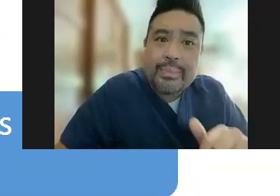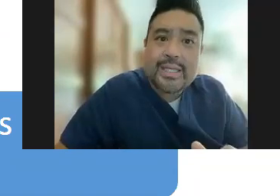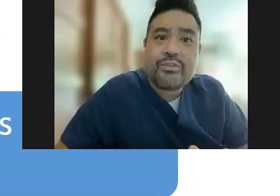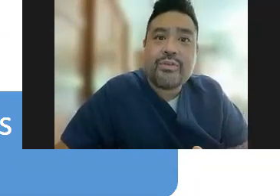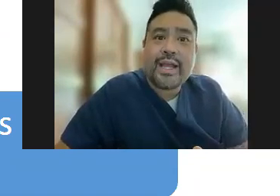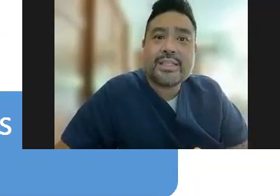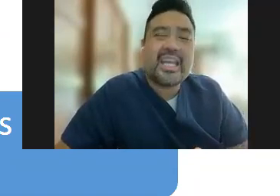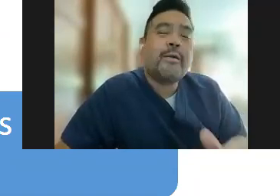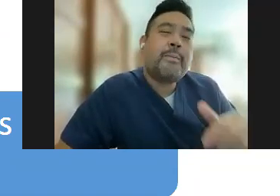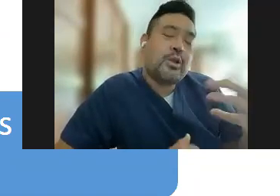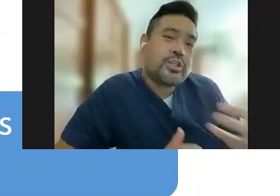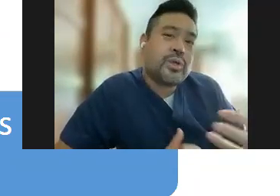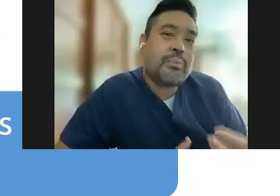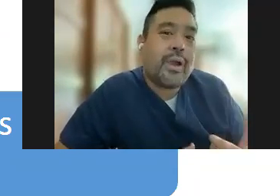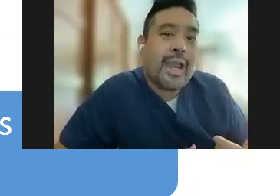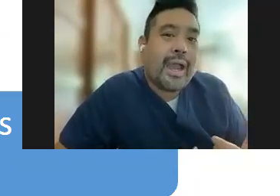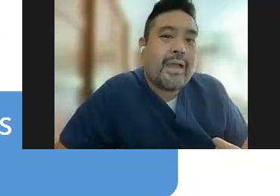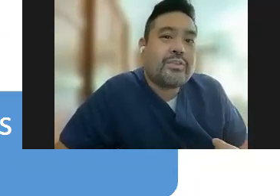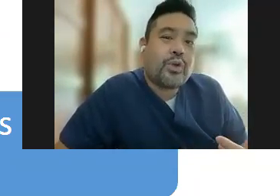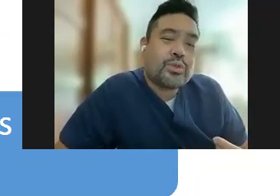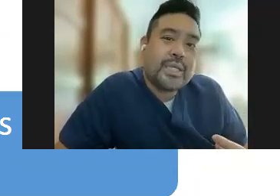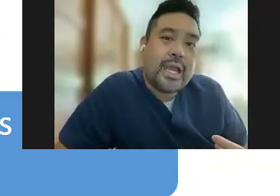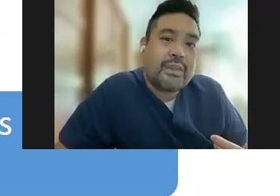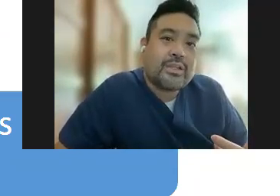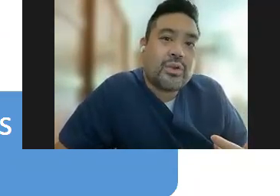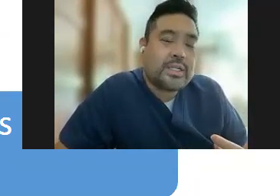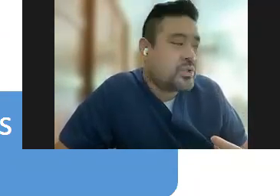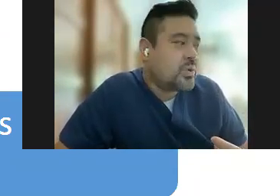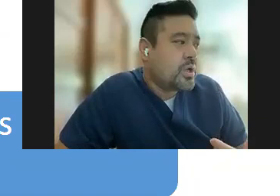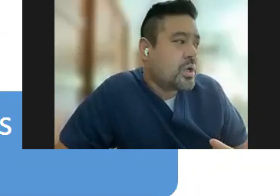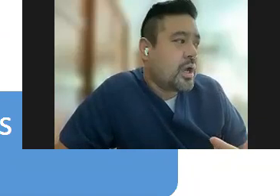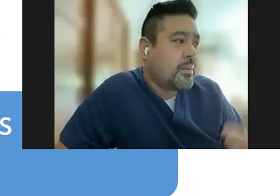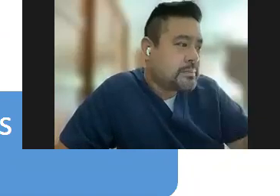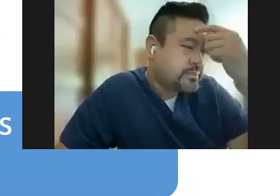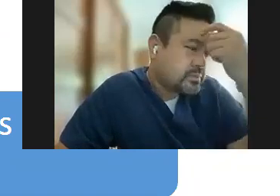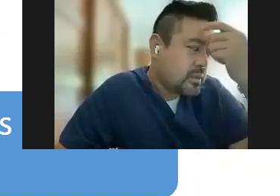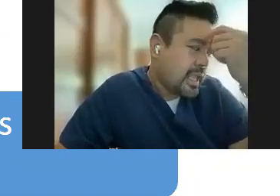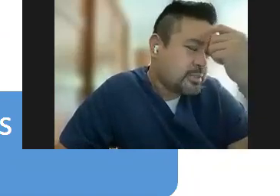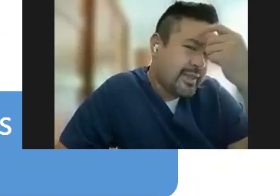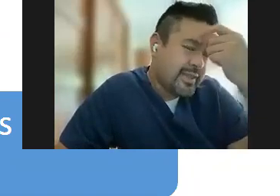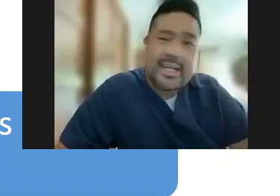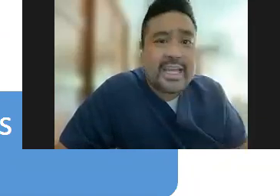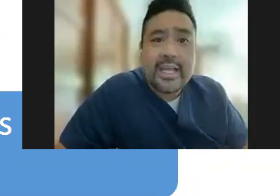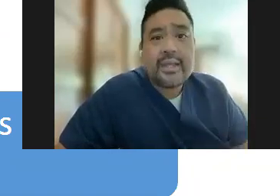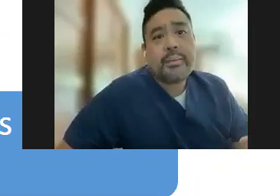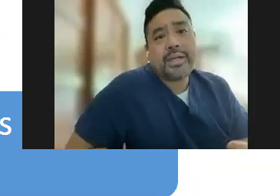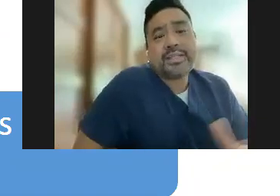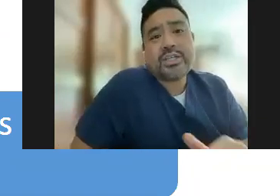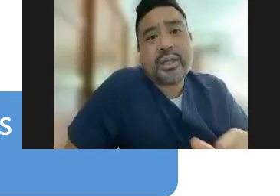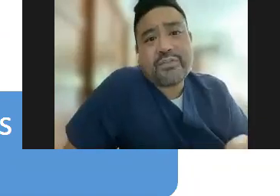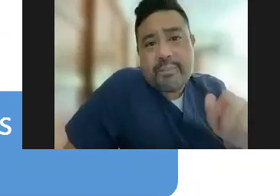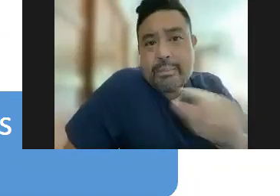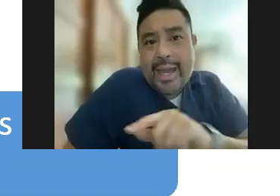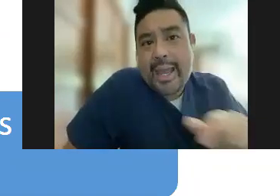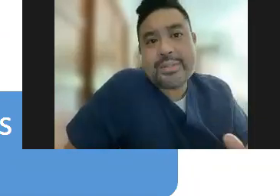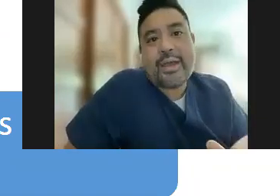bad happens after a vaccine, here's the tricky part. And I have difficulty, I think, trying to explain this, and I get it. But